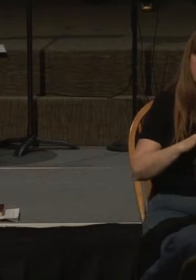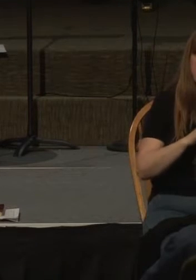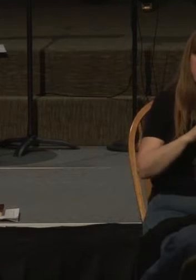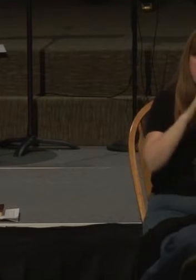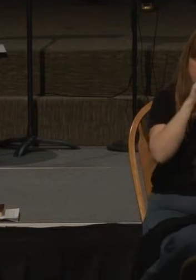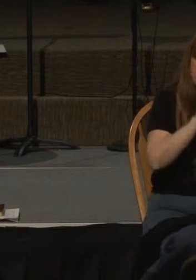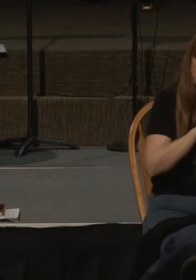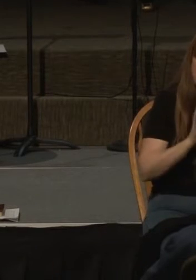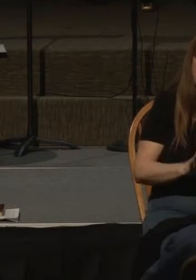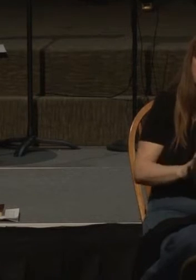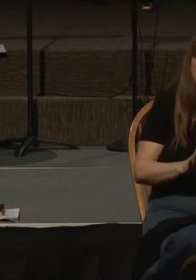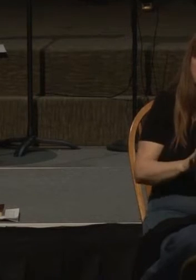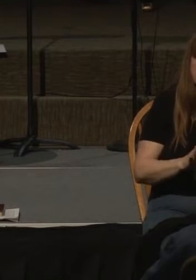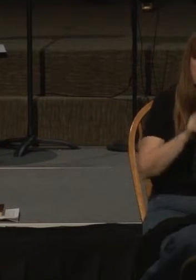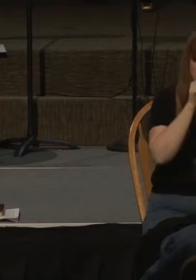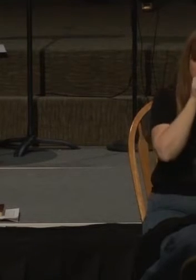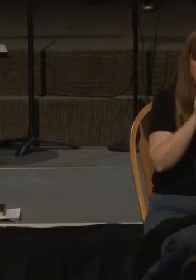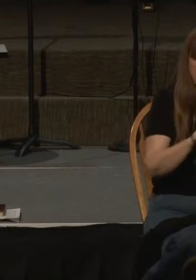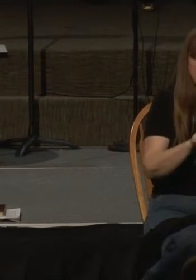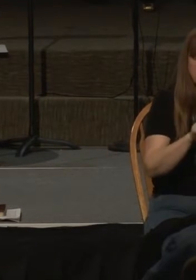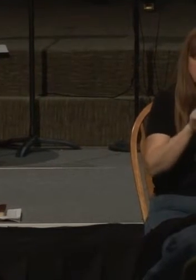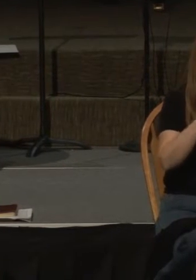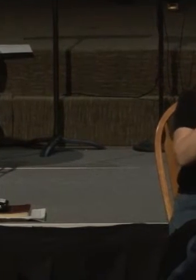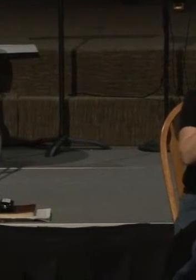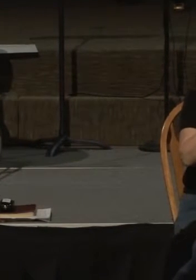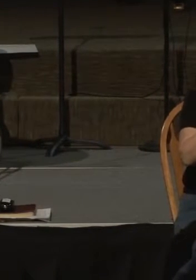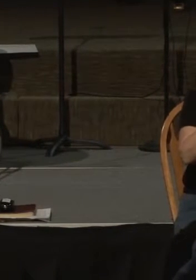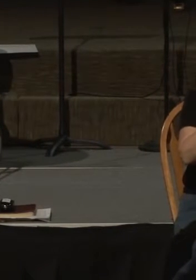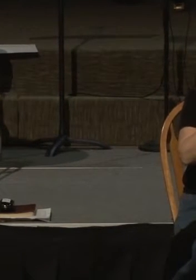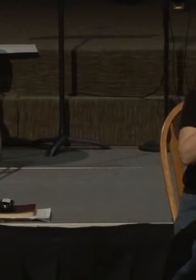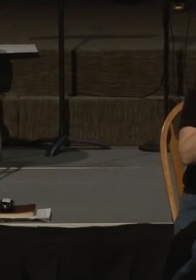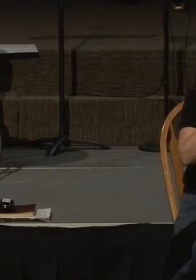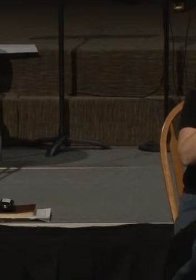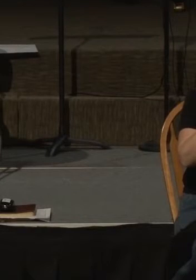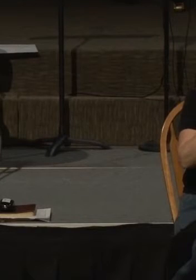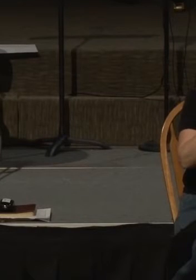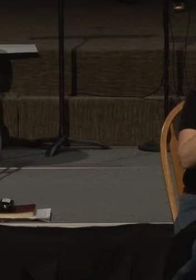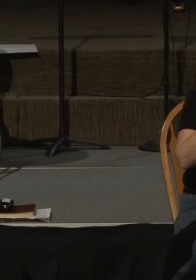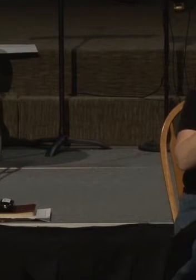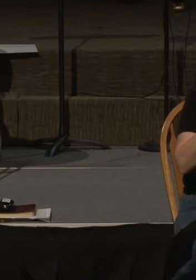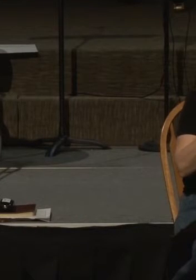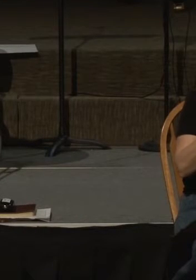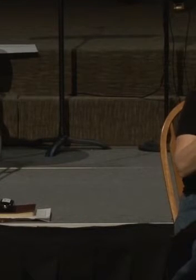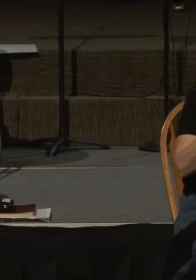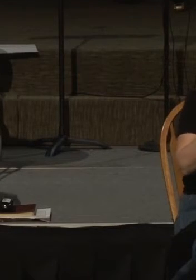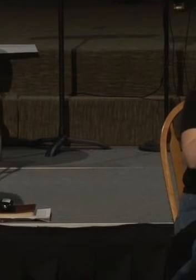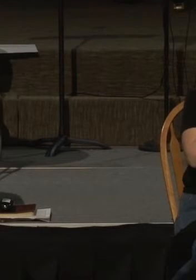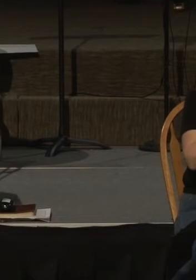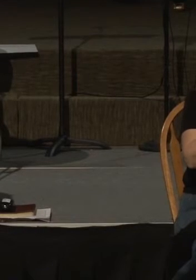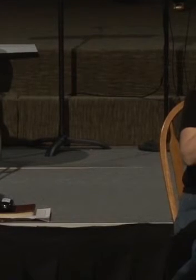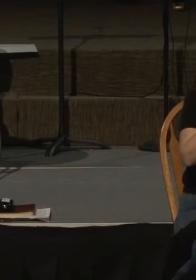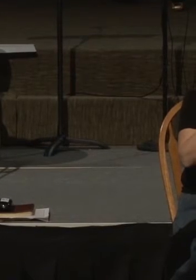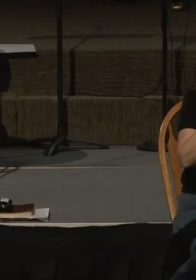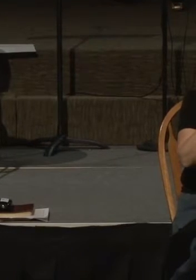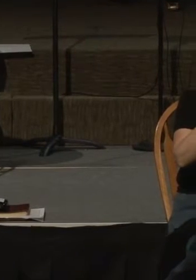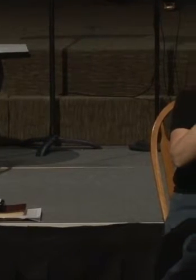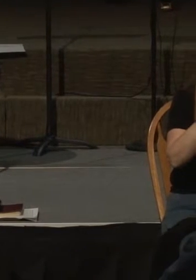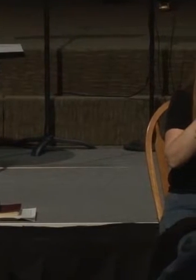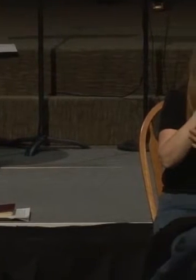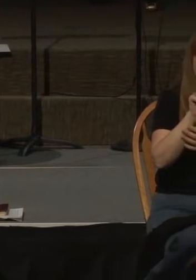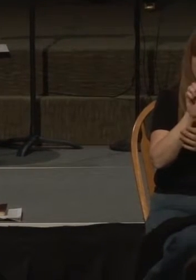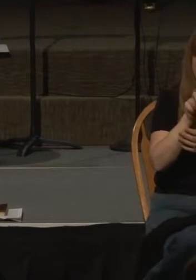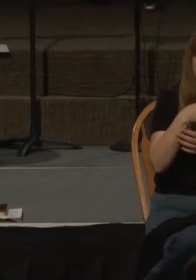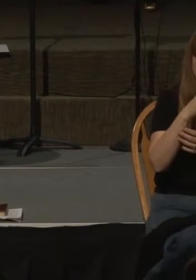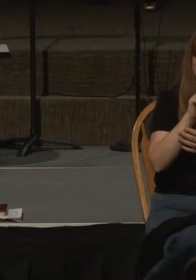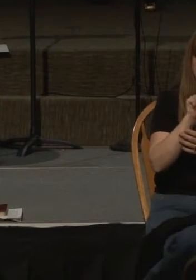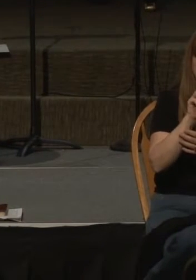Again, I ask you to bless the 90s. I ask you to bless the Stephases. We've enjoyed their presence, but now you take